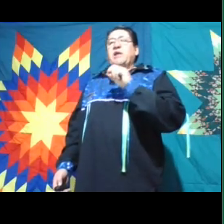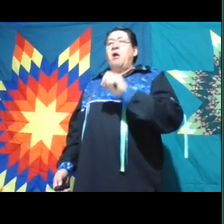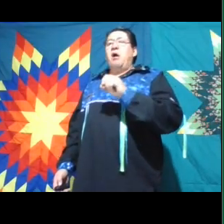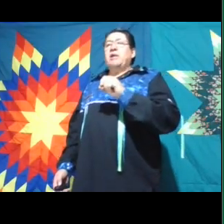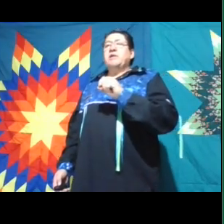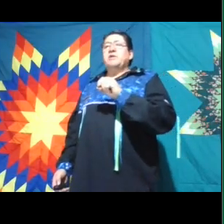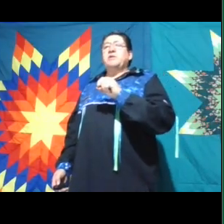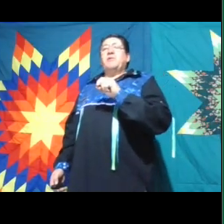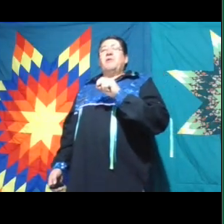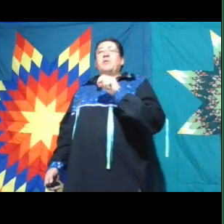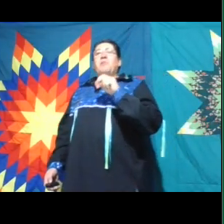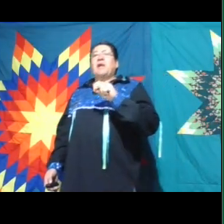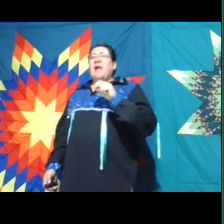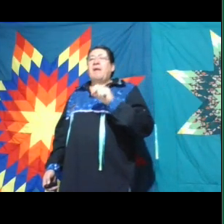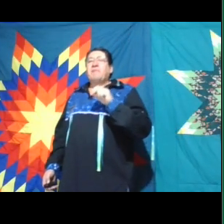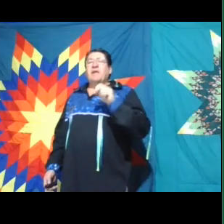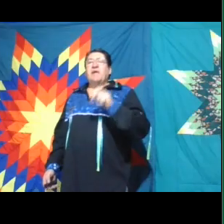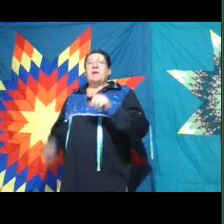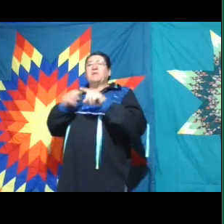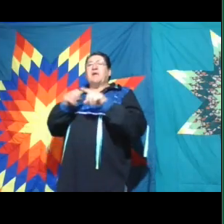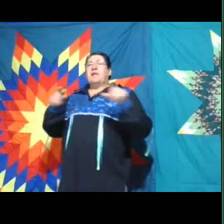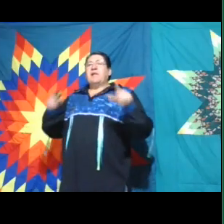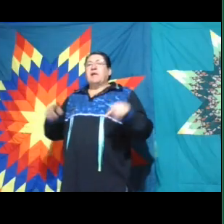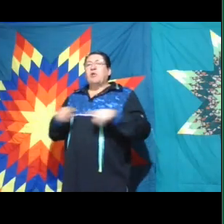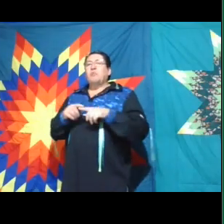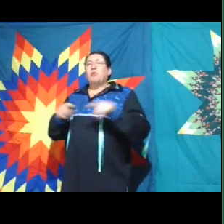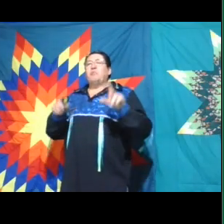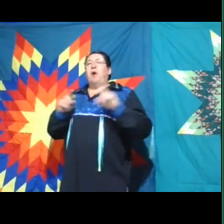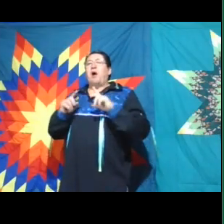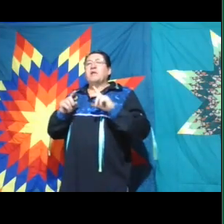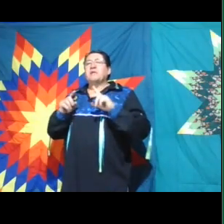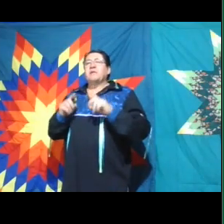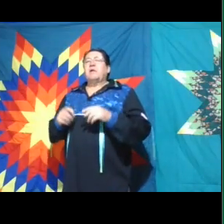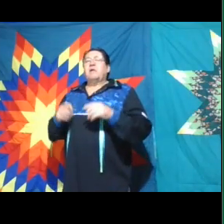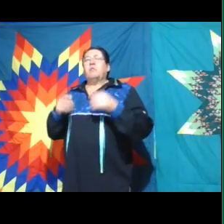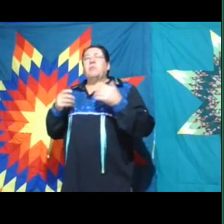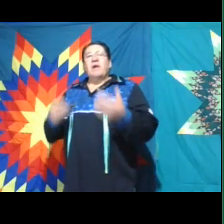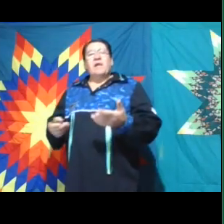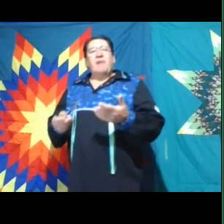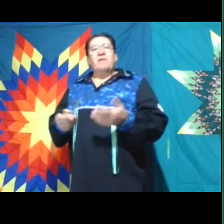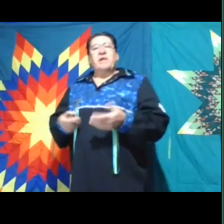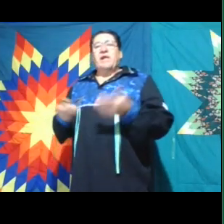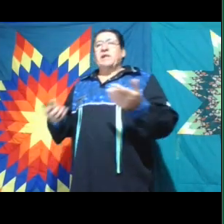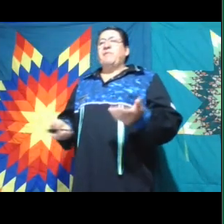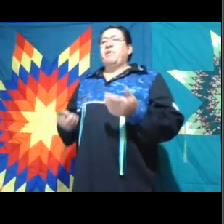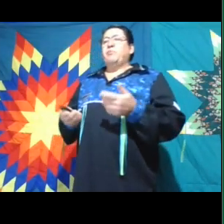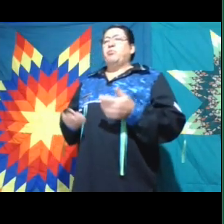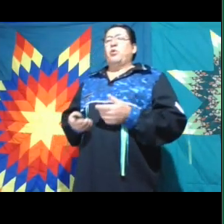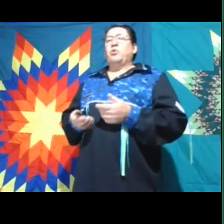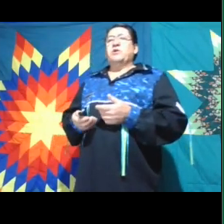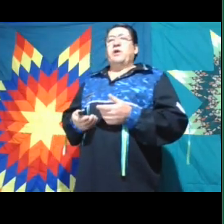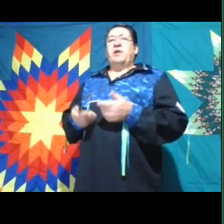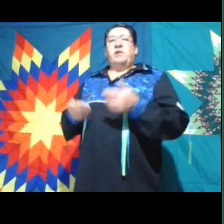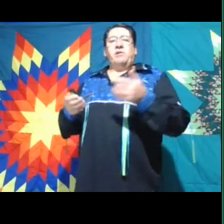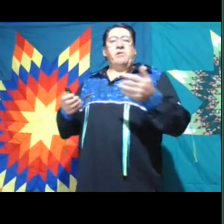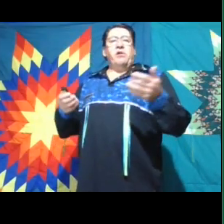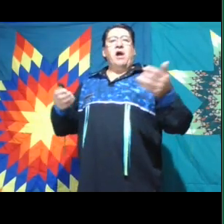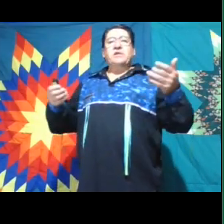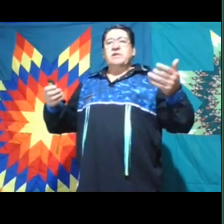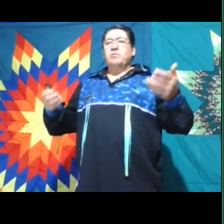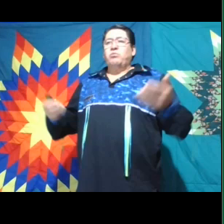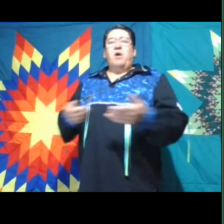to acknowledge, you might have to think outside that corporate box. We might have to take a different approach